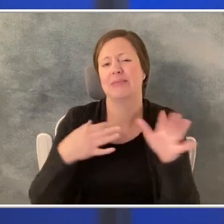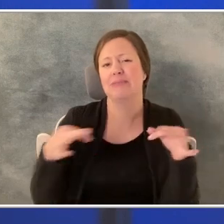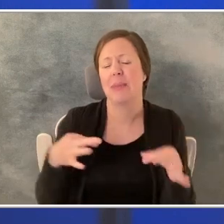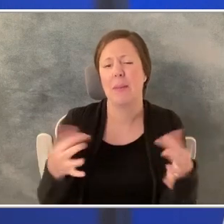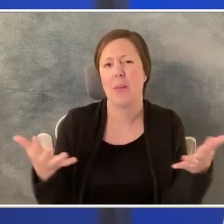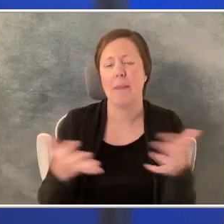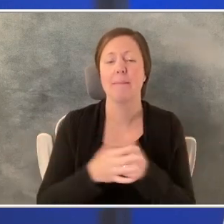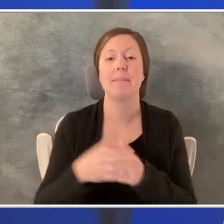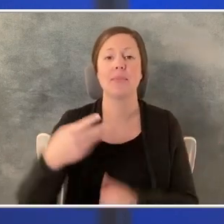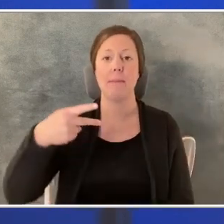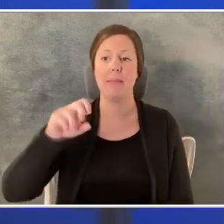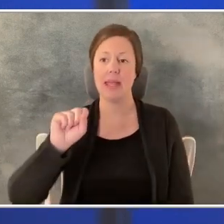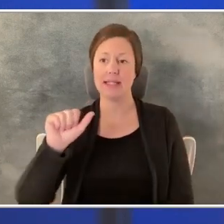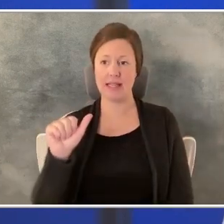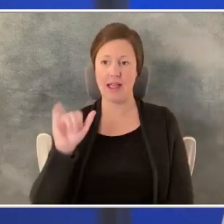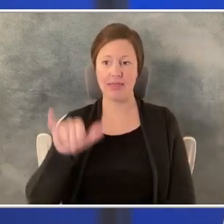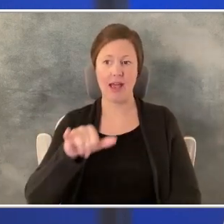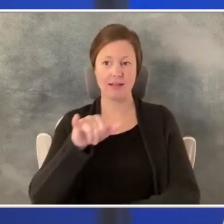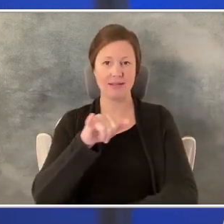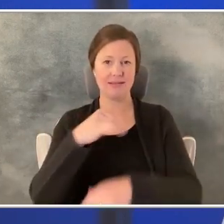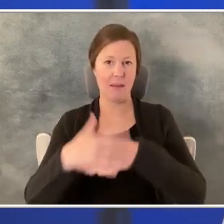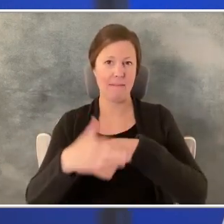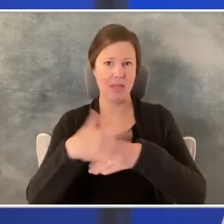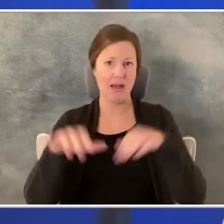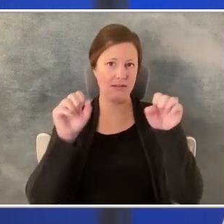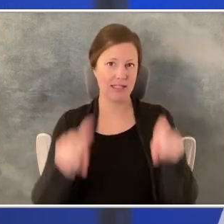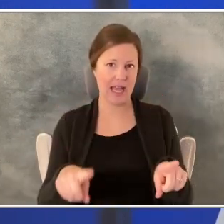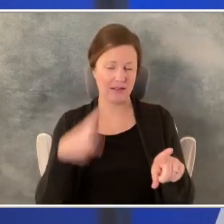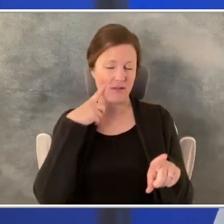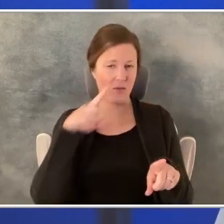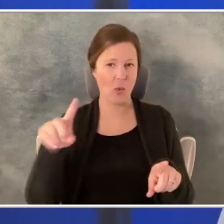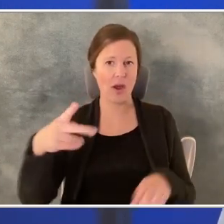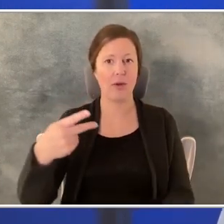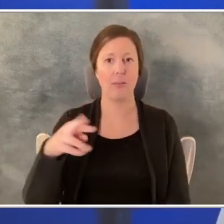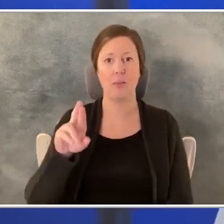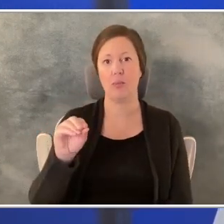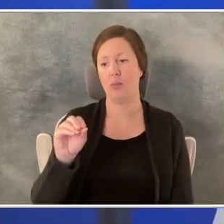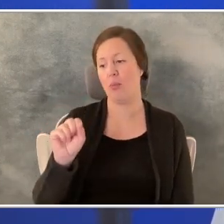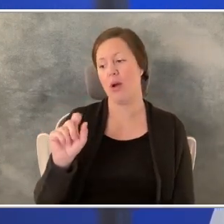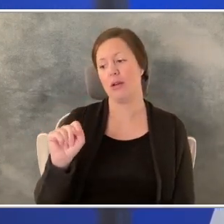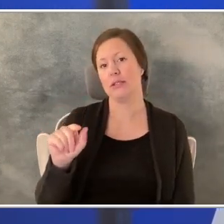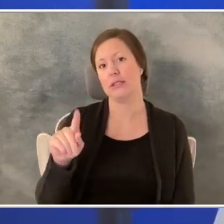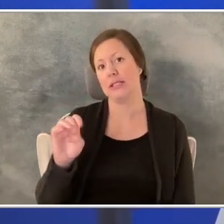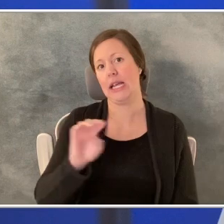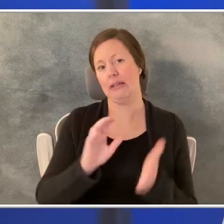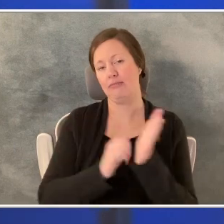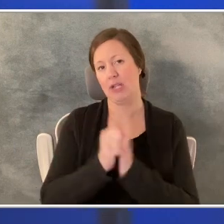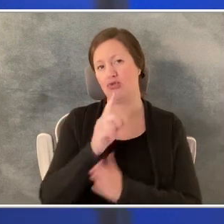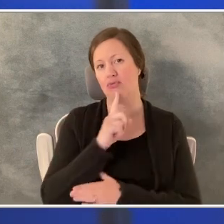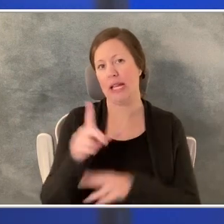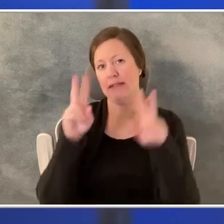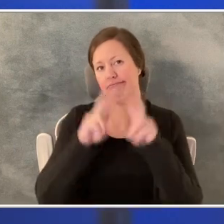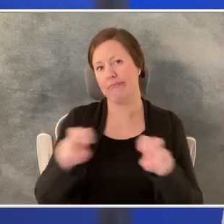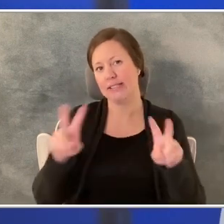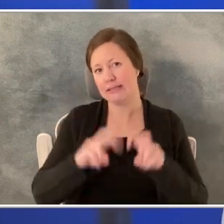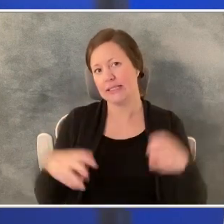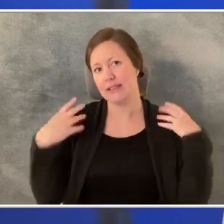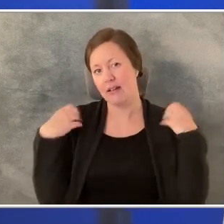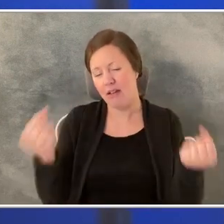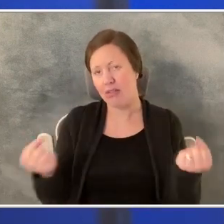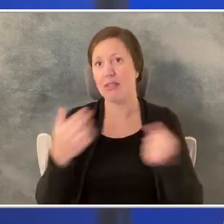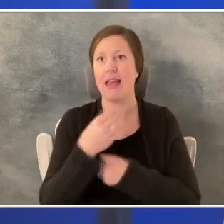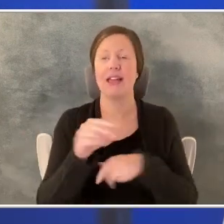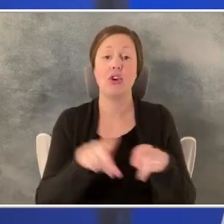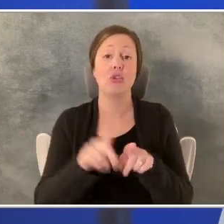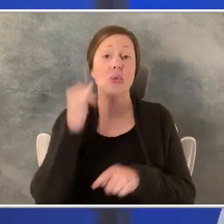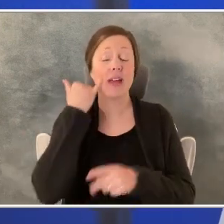It's a screening tool for prostate cancer. It's a test that we use to really assess prostate health. And as the PSA